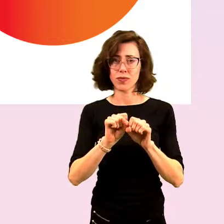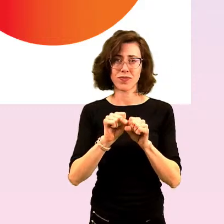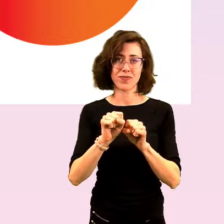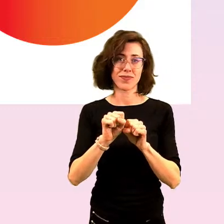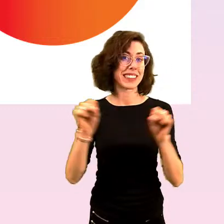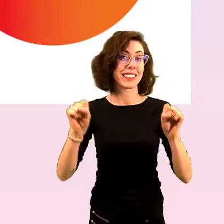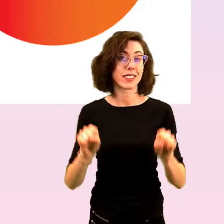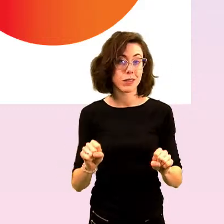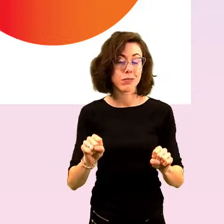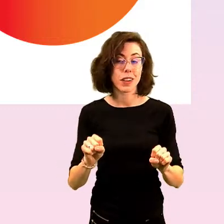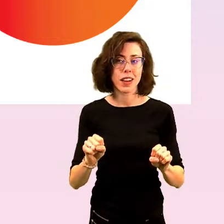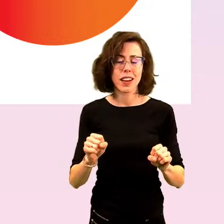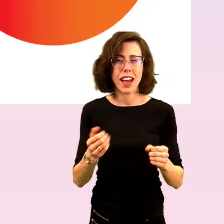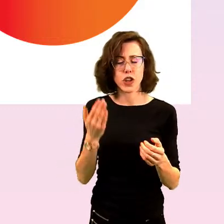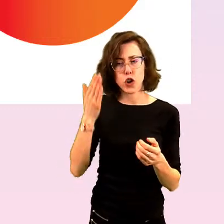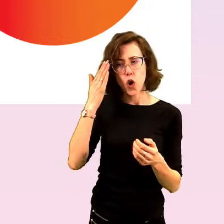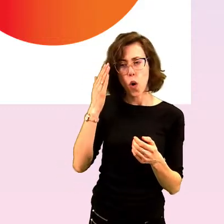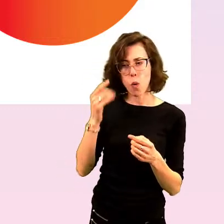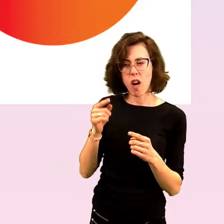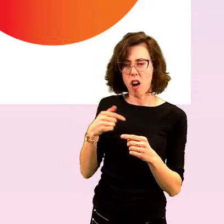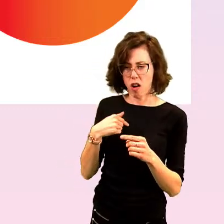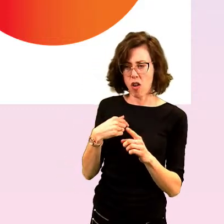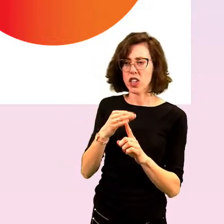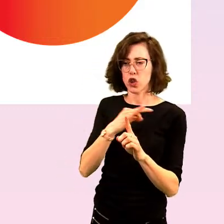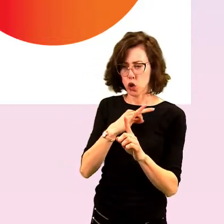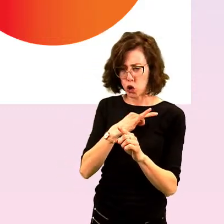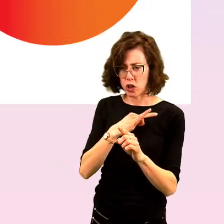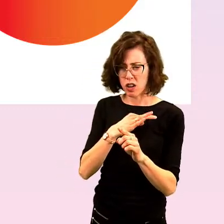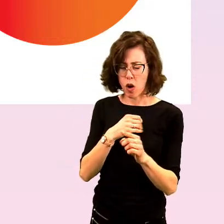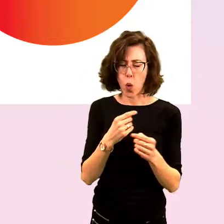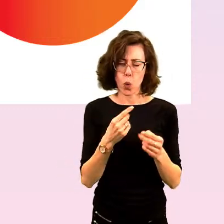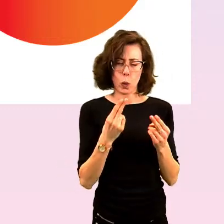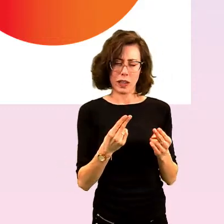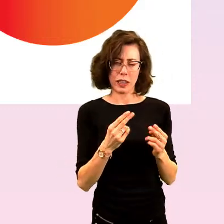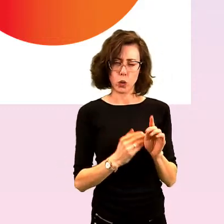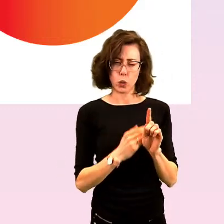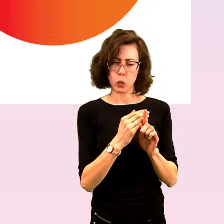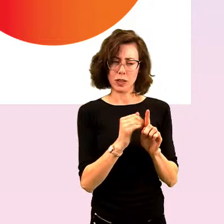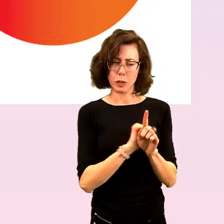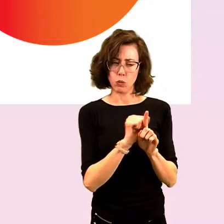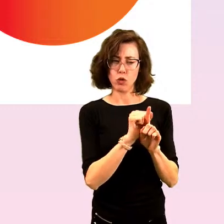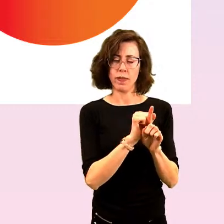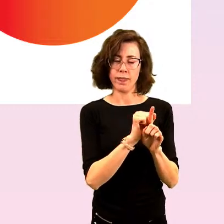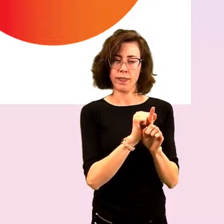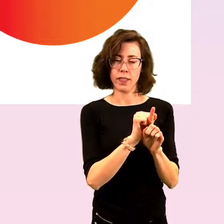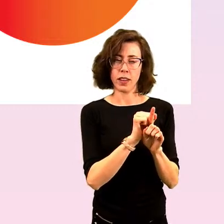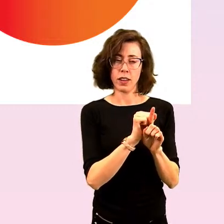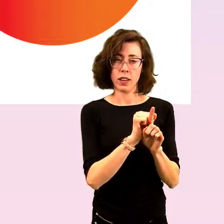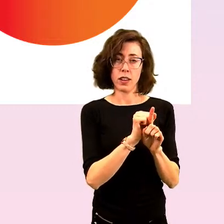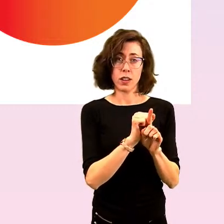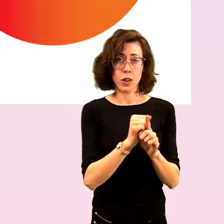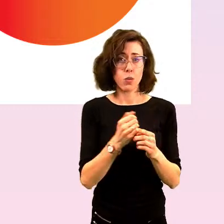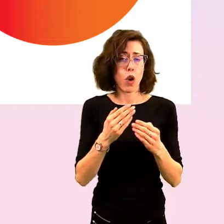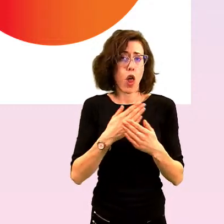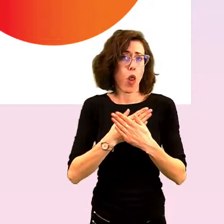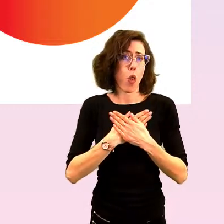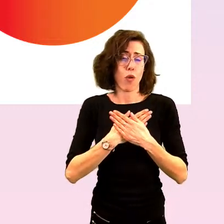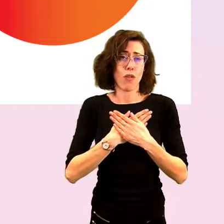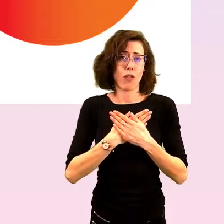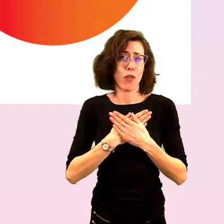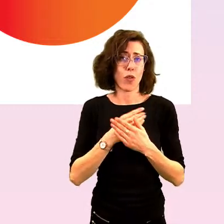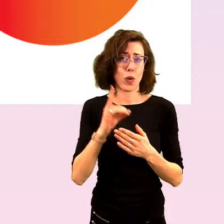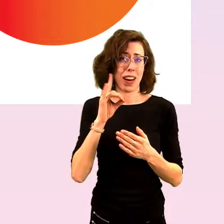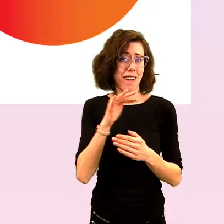what works, you know, for the areas we need to improve, and we know there are areas we need to improve, and we would love to hear from you on that.